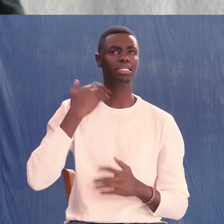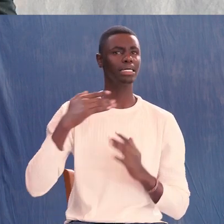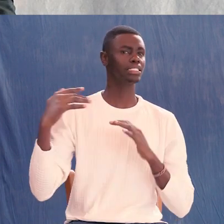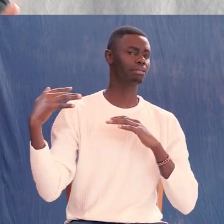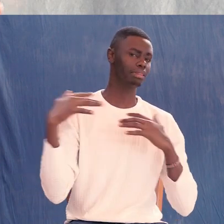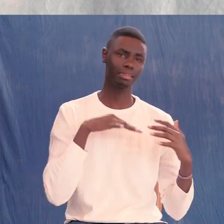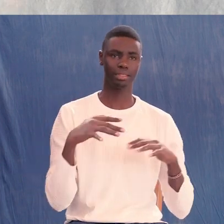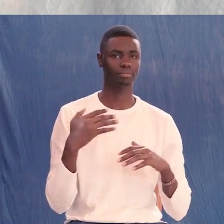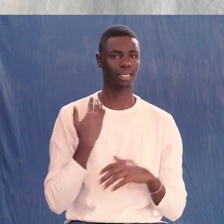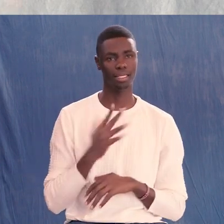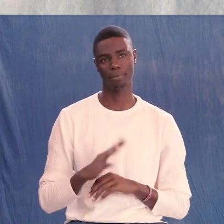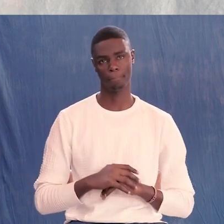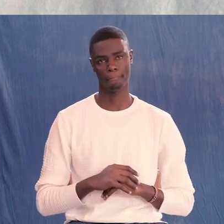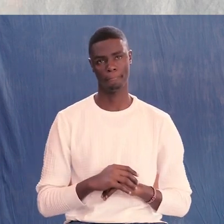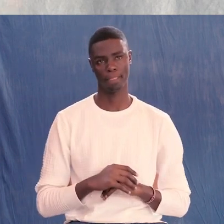confrontation.